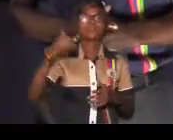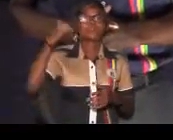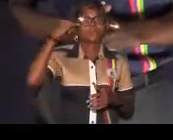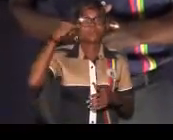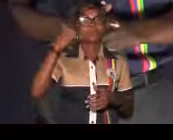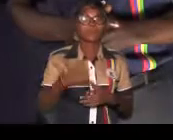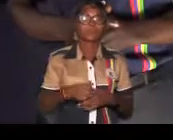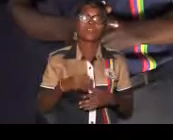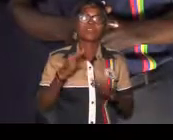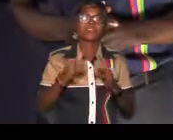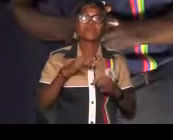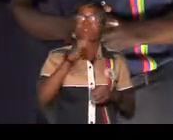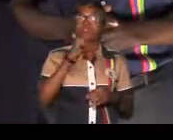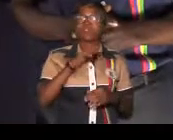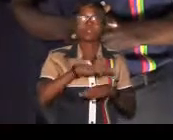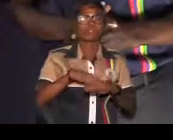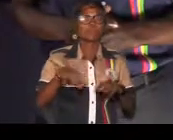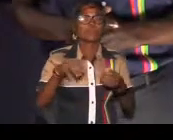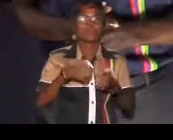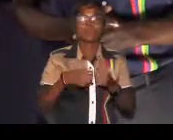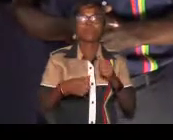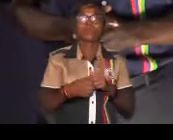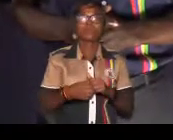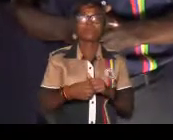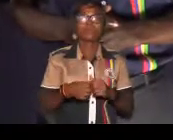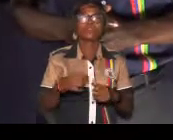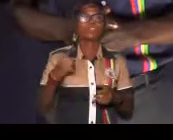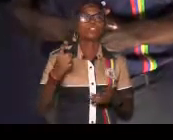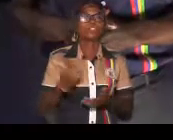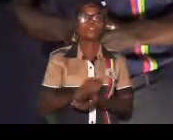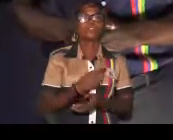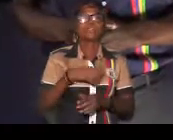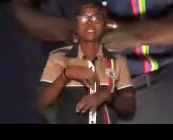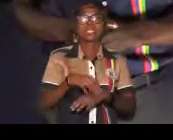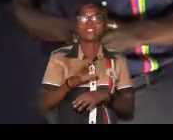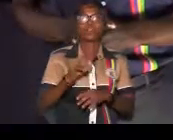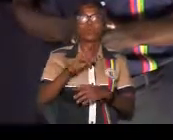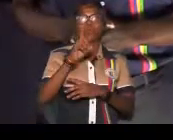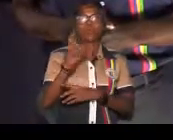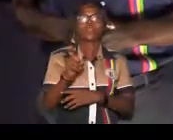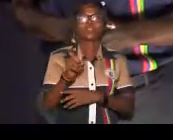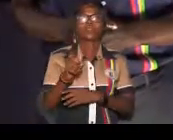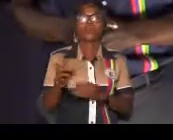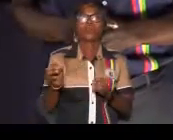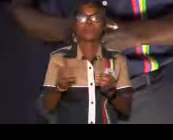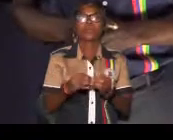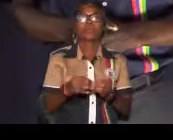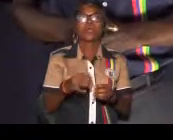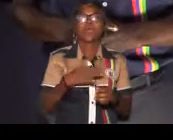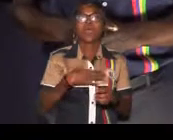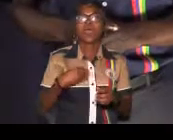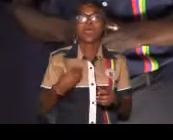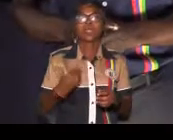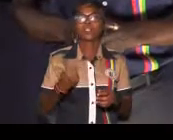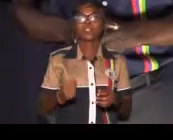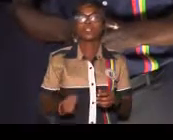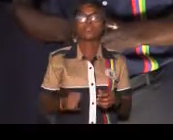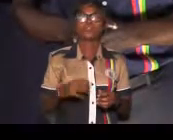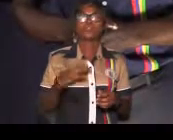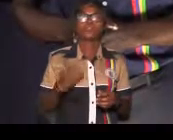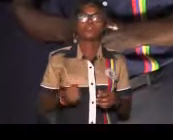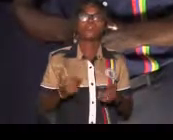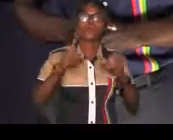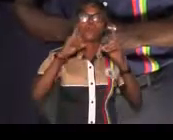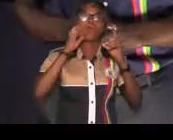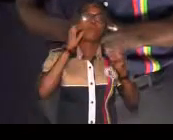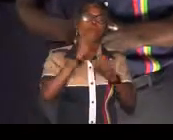Android or smartphones. If not, there's no problem at all. Just send your questions, your comments, and your assignments